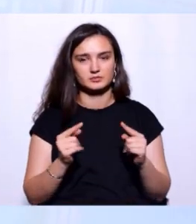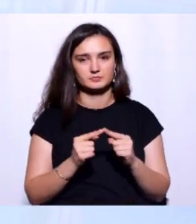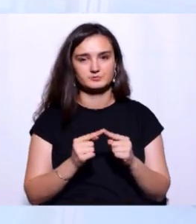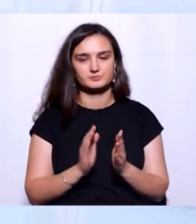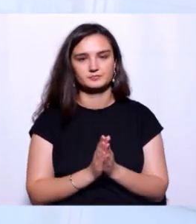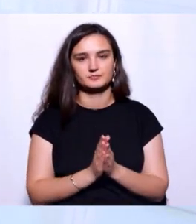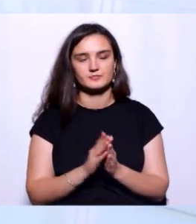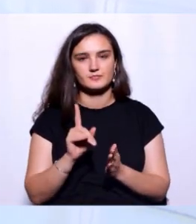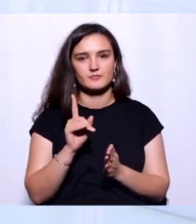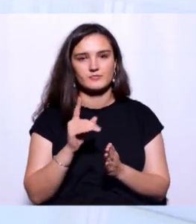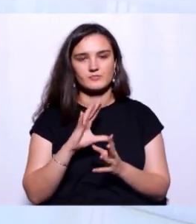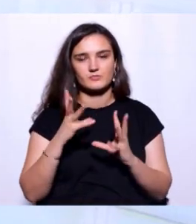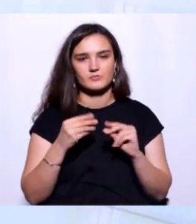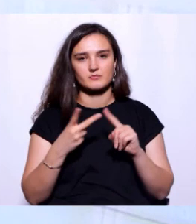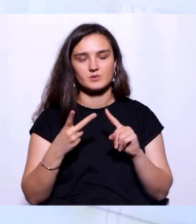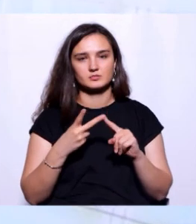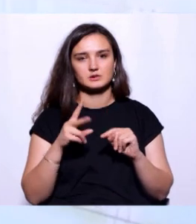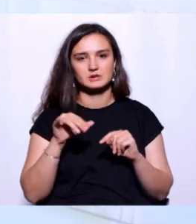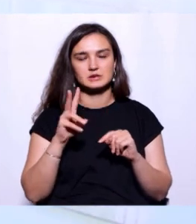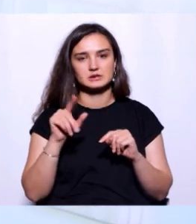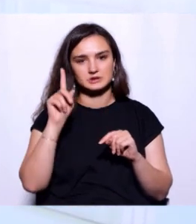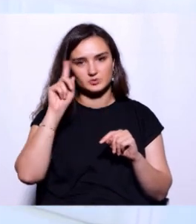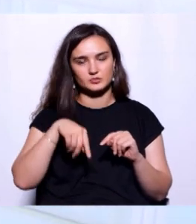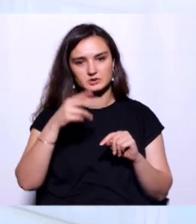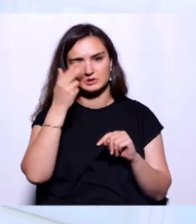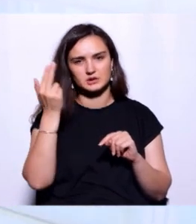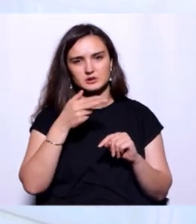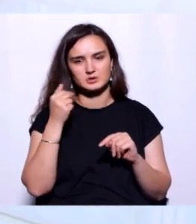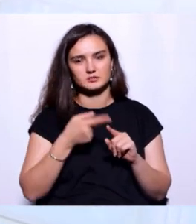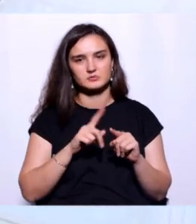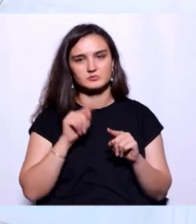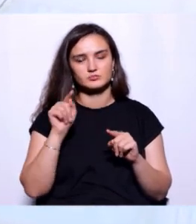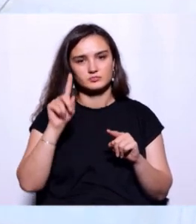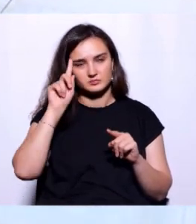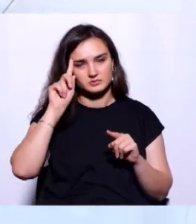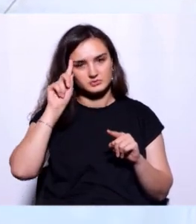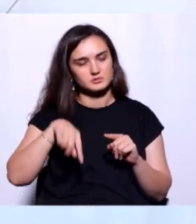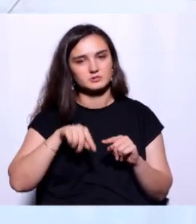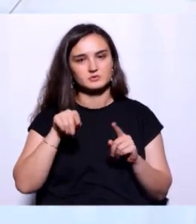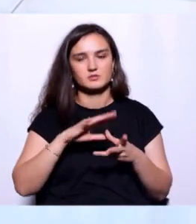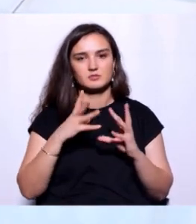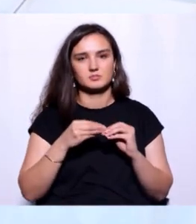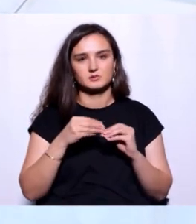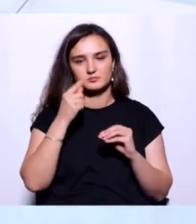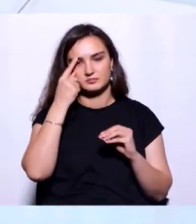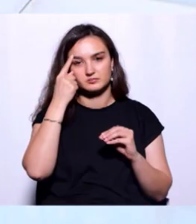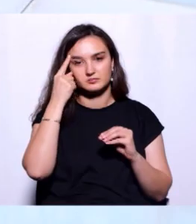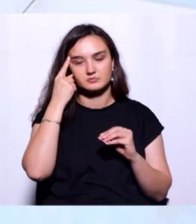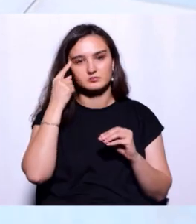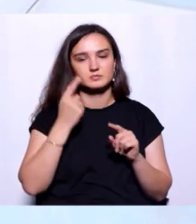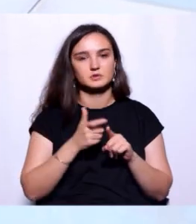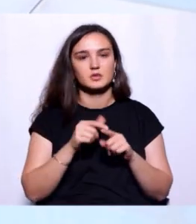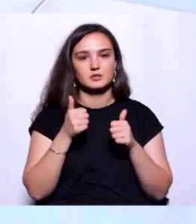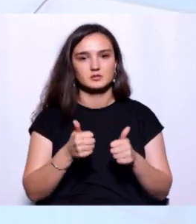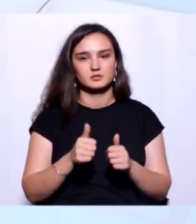yeah. And Thank what about you. The second one? Lisa knows Italian. She knows it, them, very